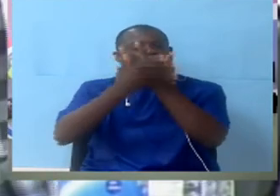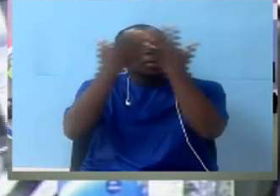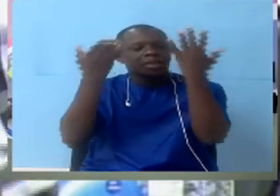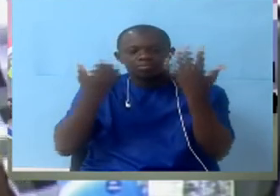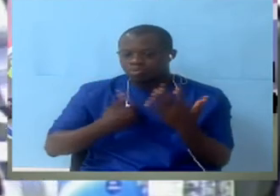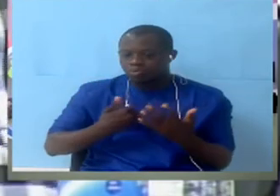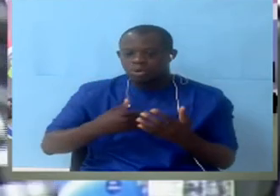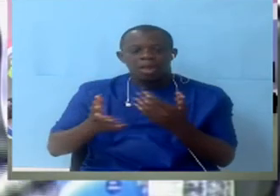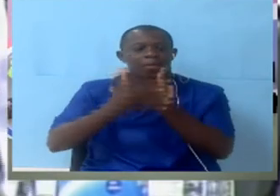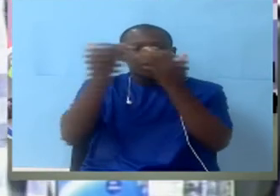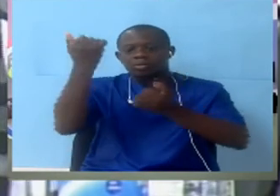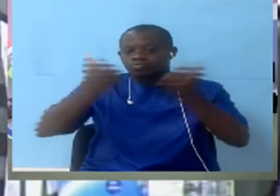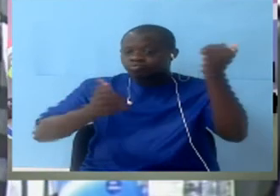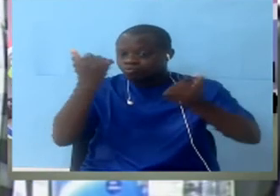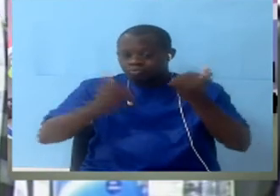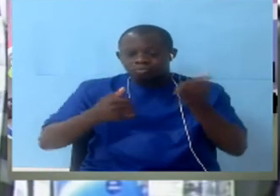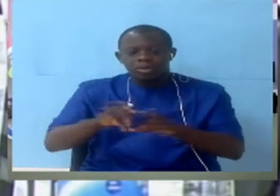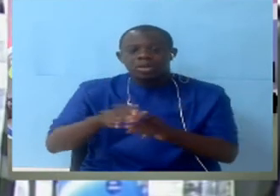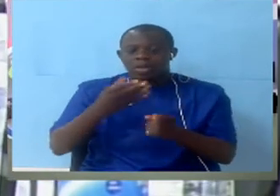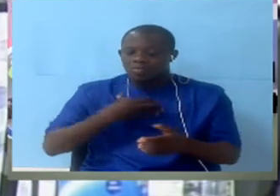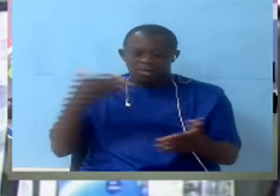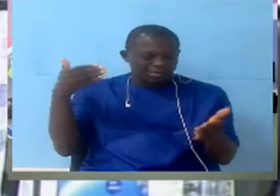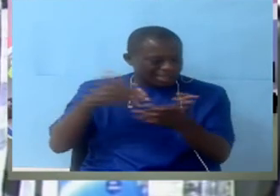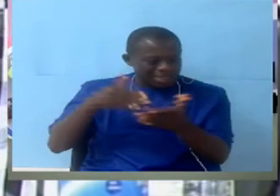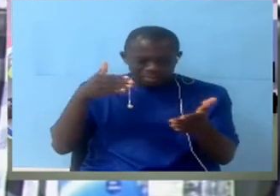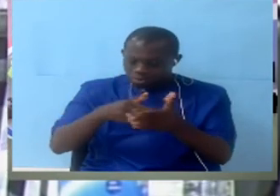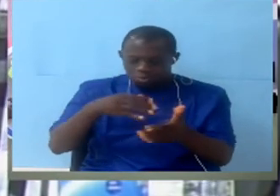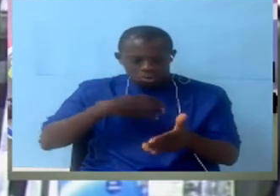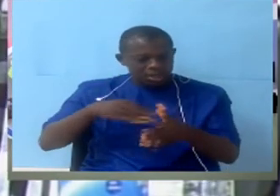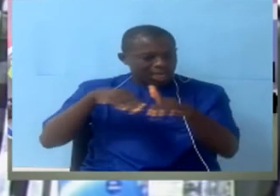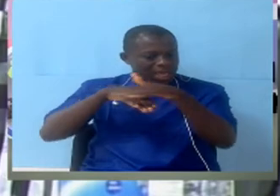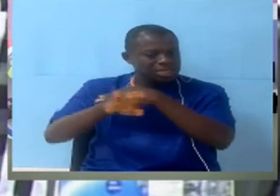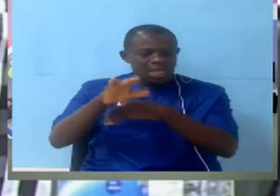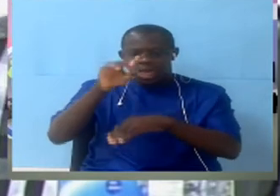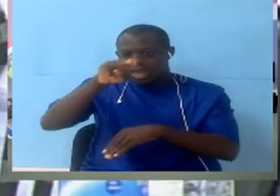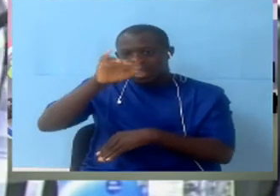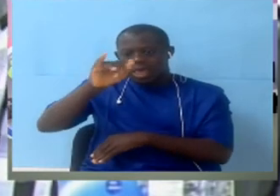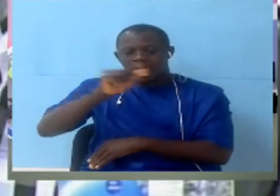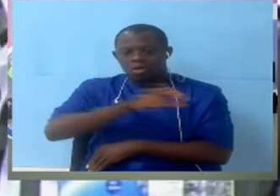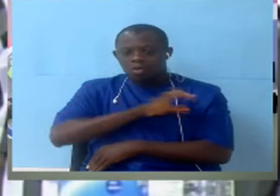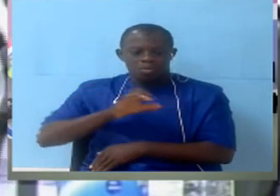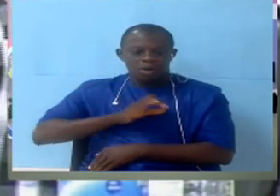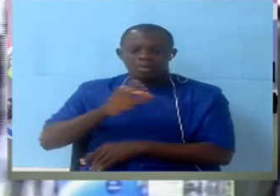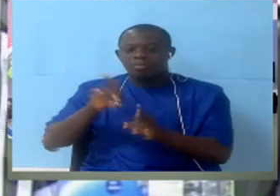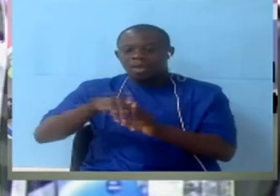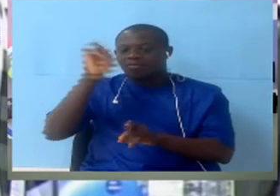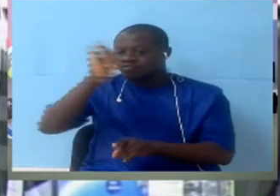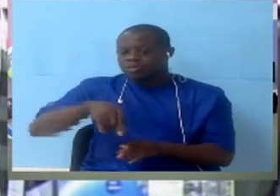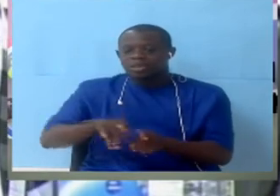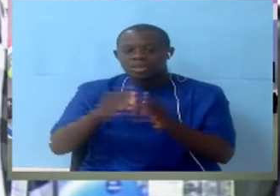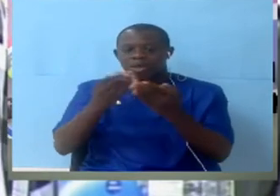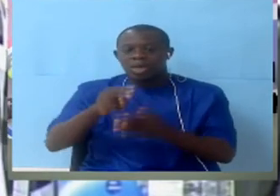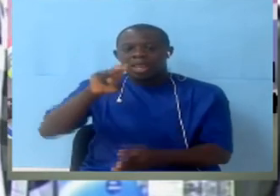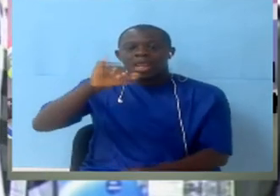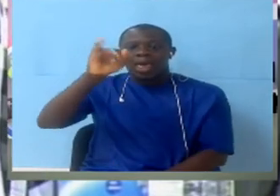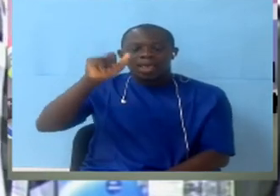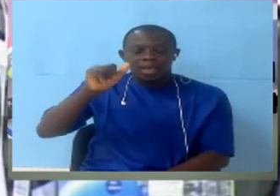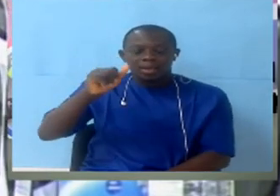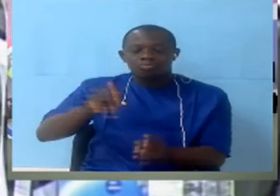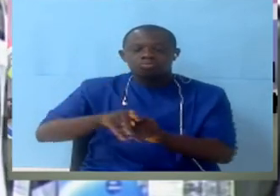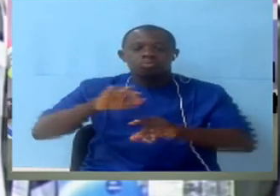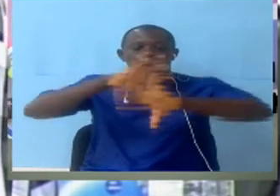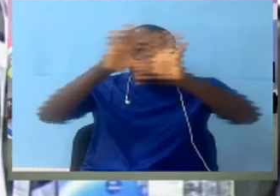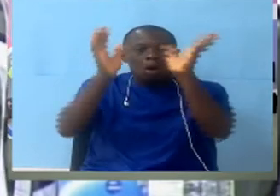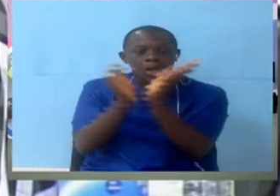vehicles. They tried to force Kadung Kolonro by force. They tried to go into the premises by force. NIA security bele borra. Because at that time all